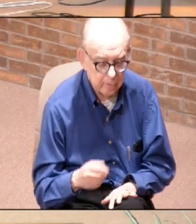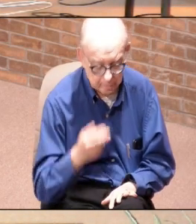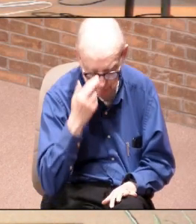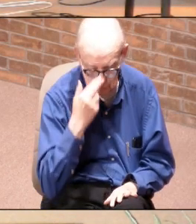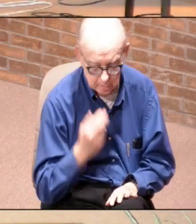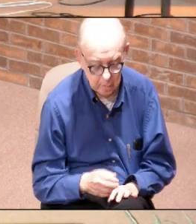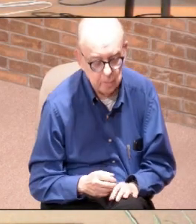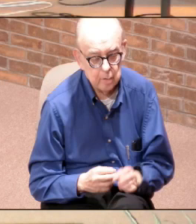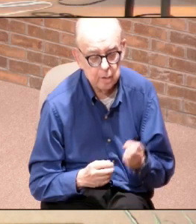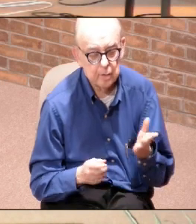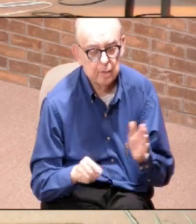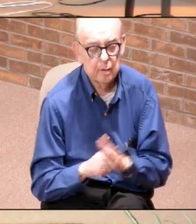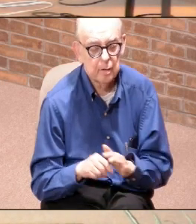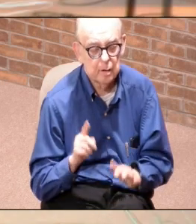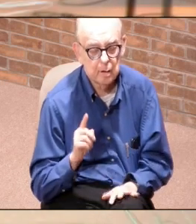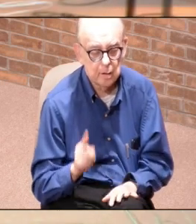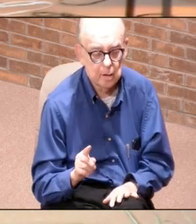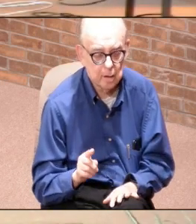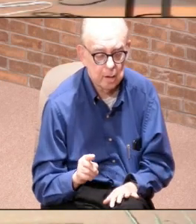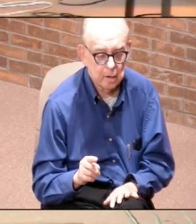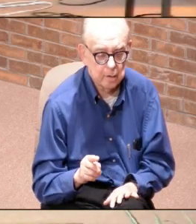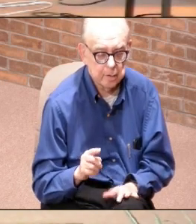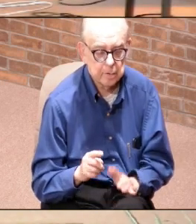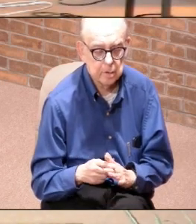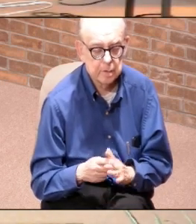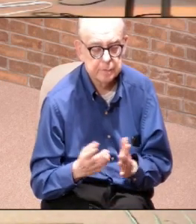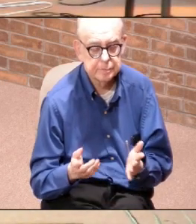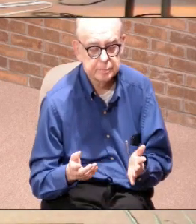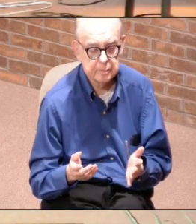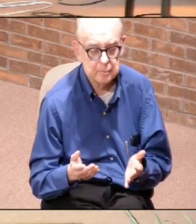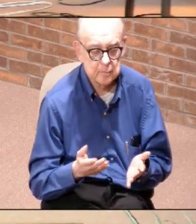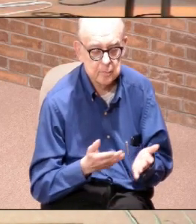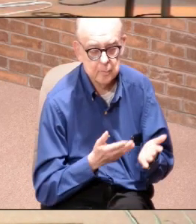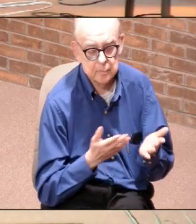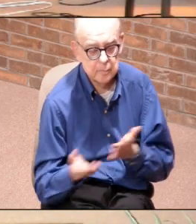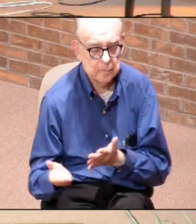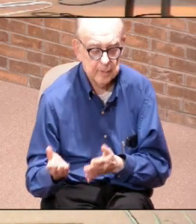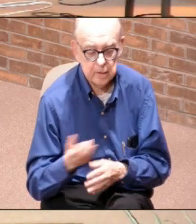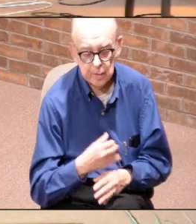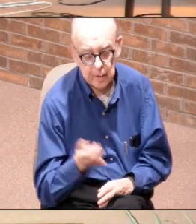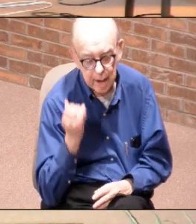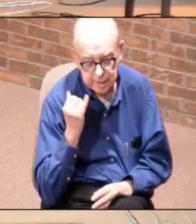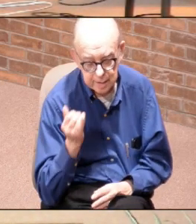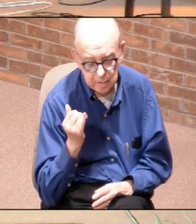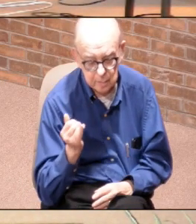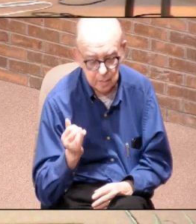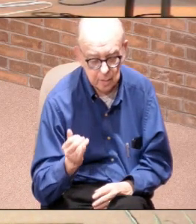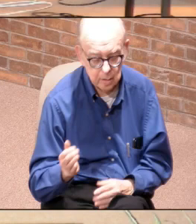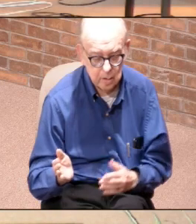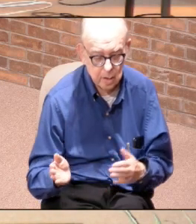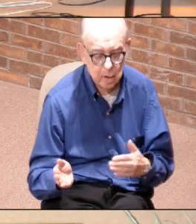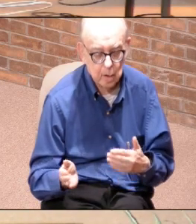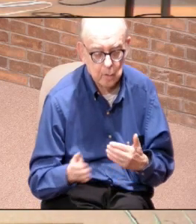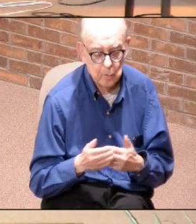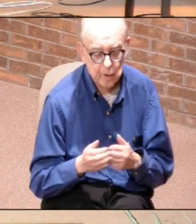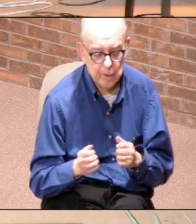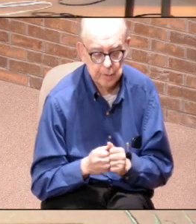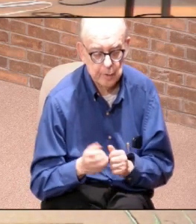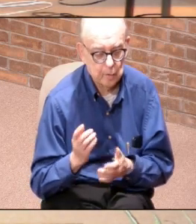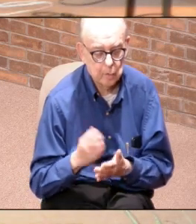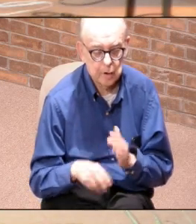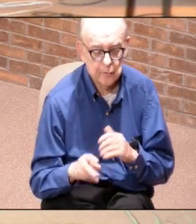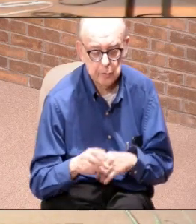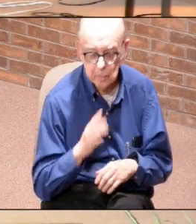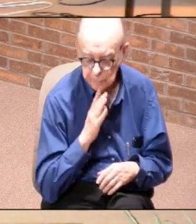chapter 12, verse number 1, which starts to bring another idea alongside of whatever he was